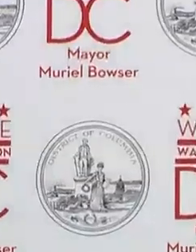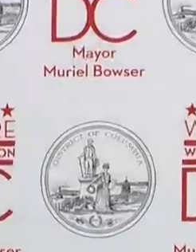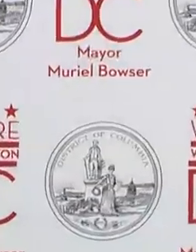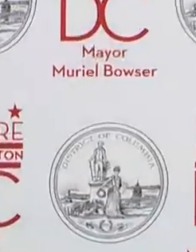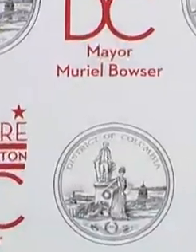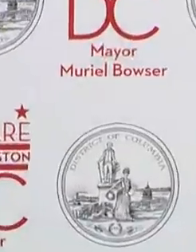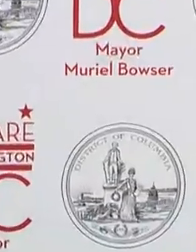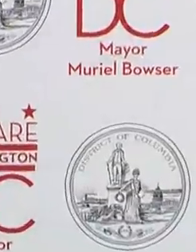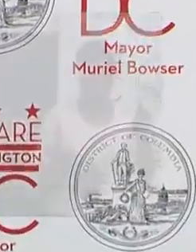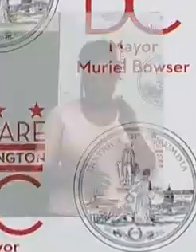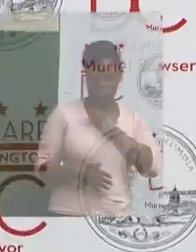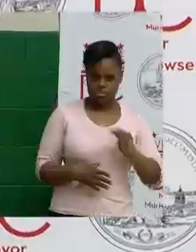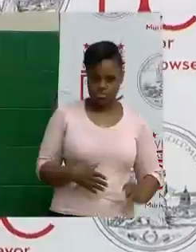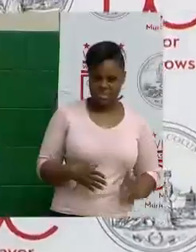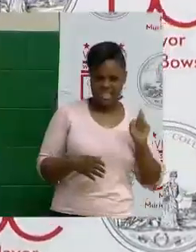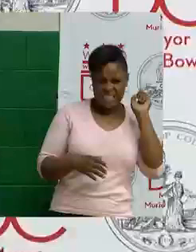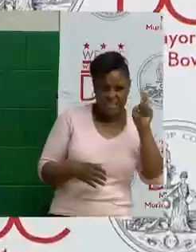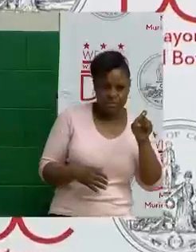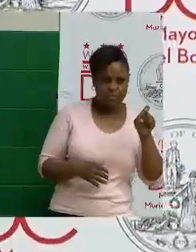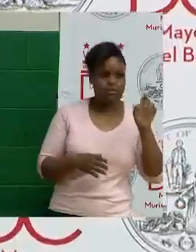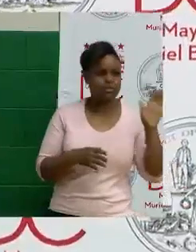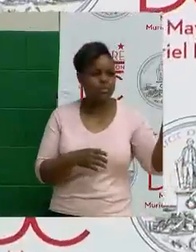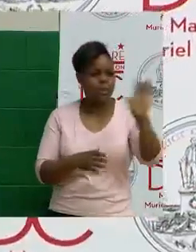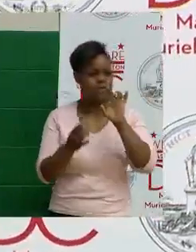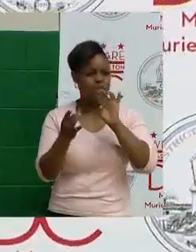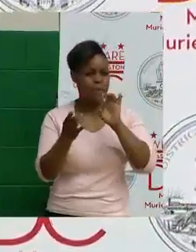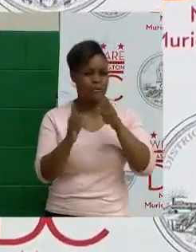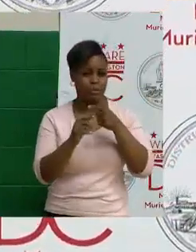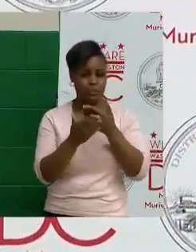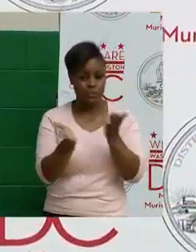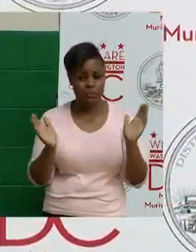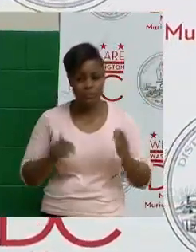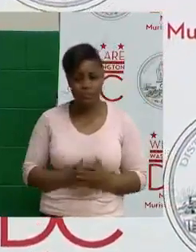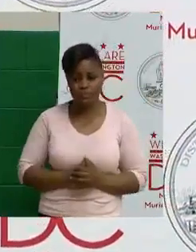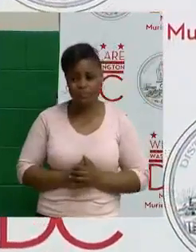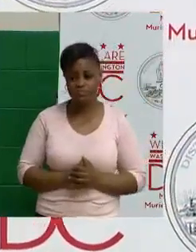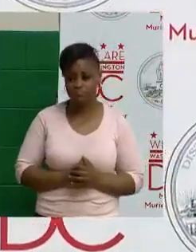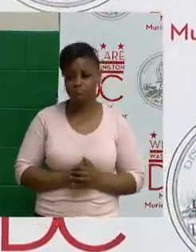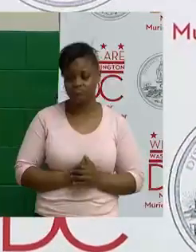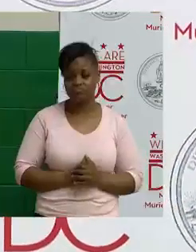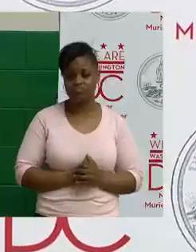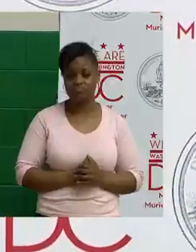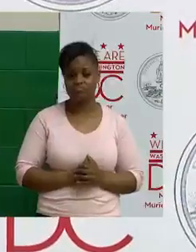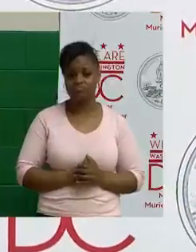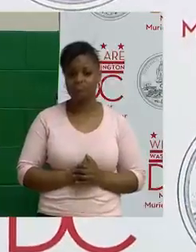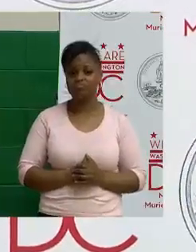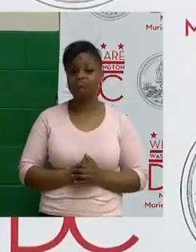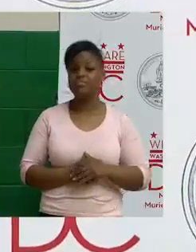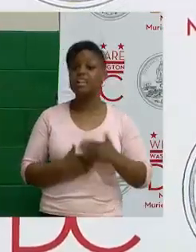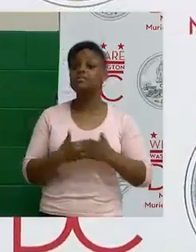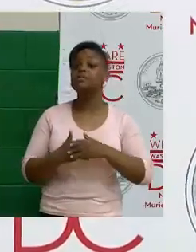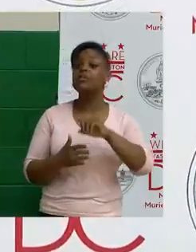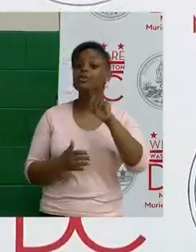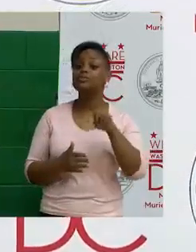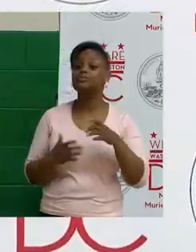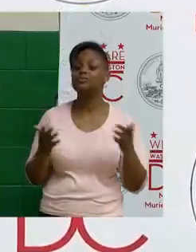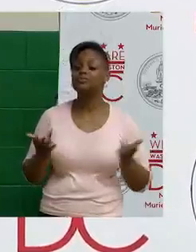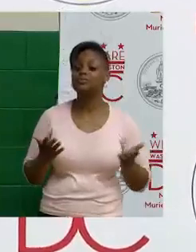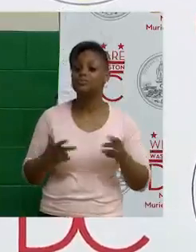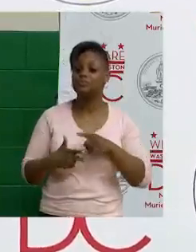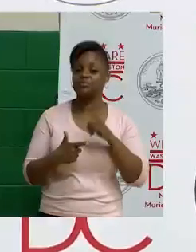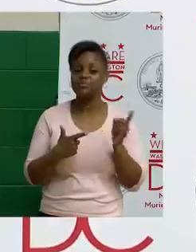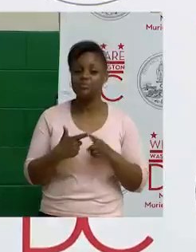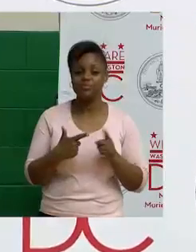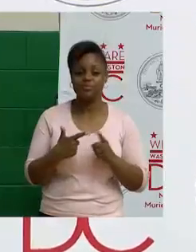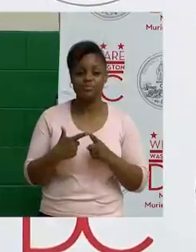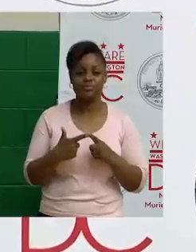from you on just those priorities. We're gonna go into our next question now. So how many of you, this question is to see how many of you have attended a